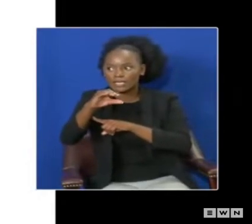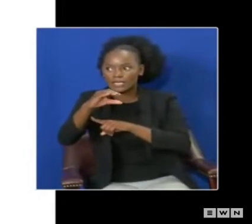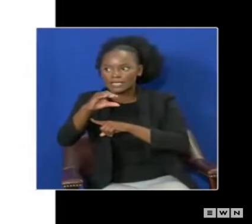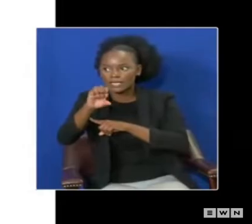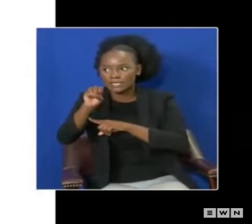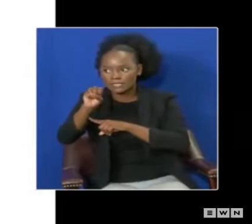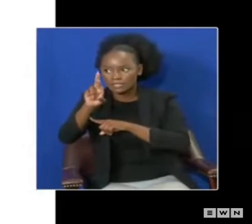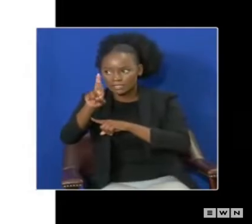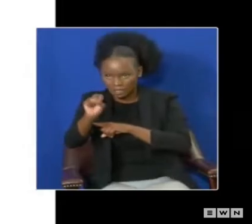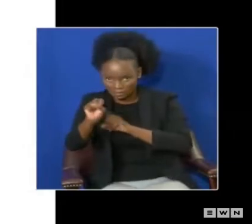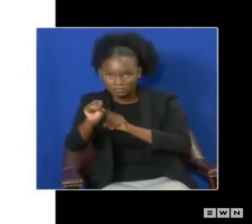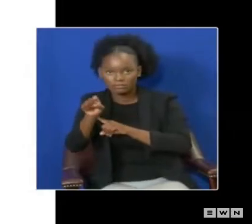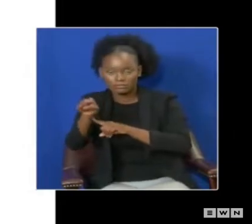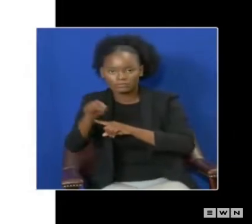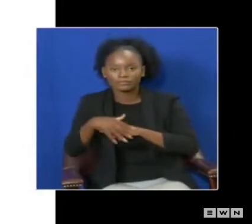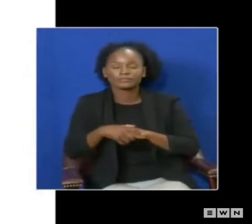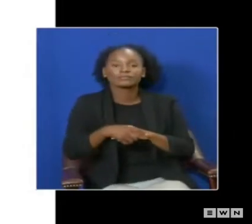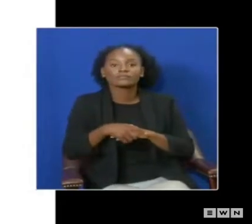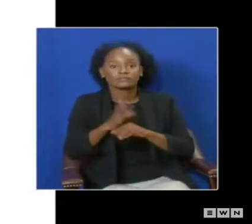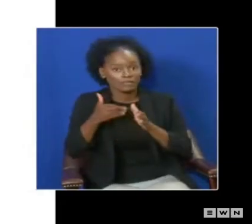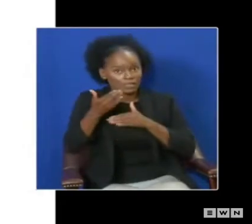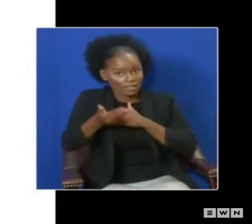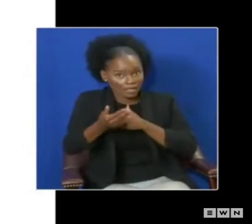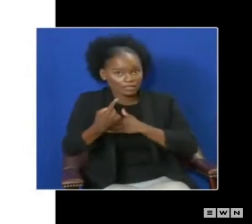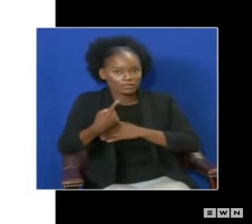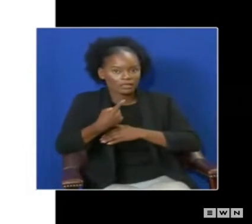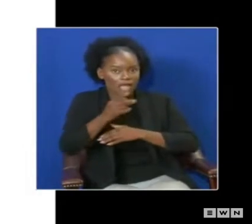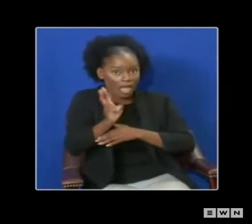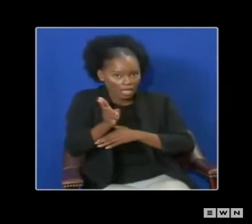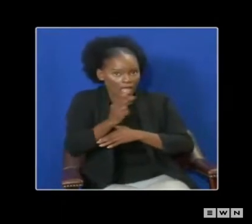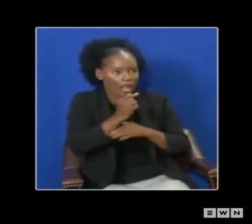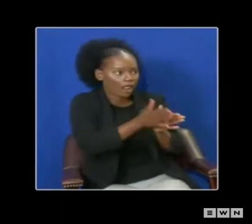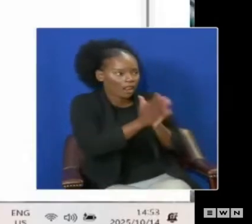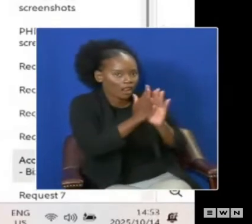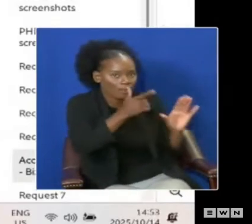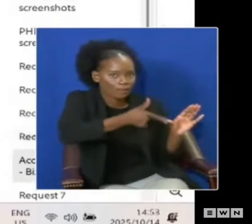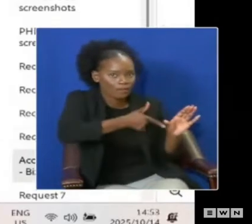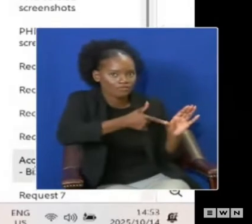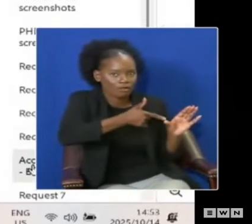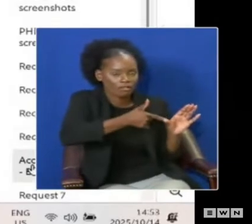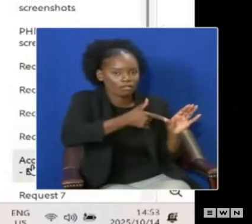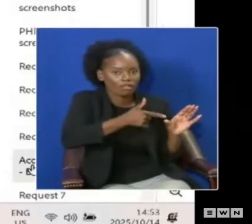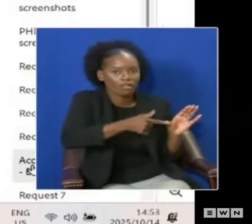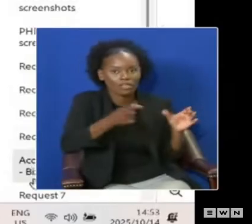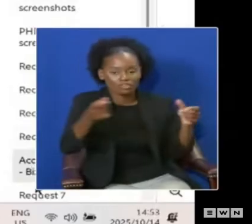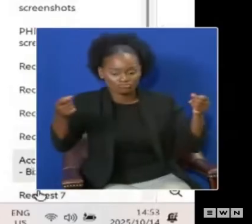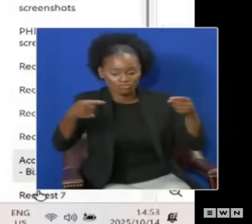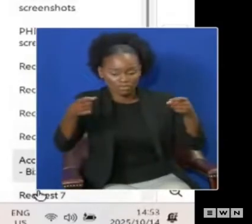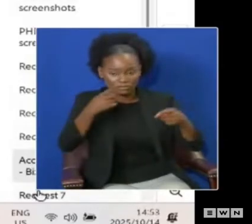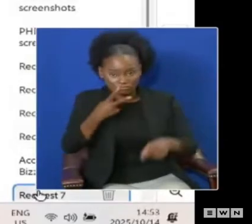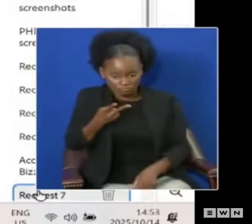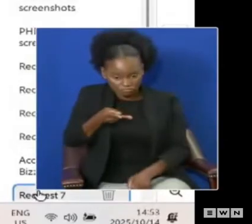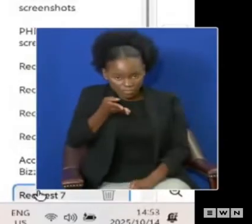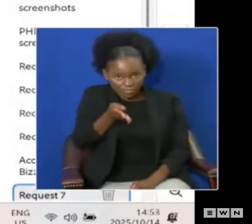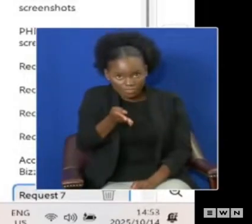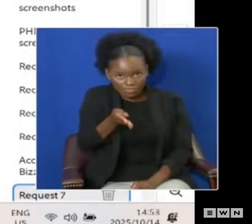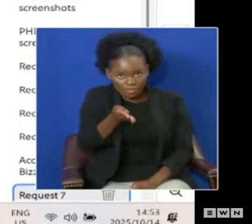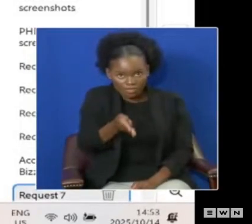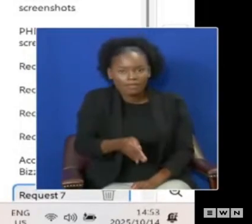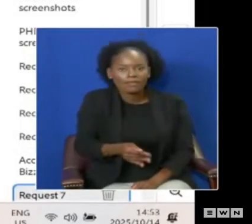Mr. Rafadi requests petrol, and that's seen in the chat where he says copper